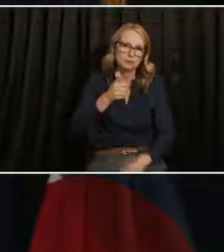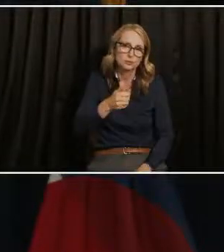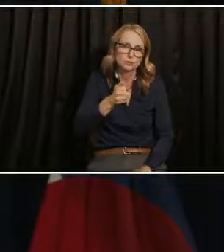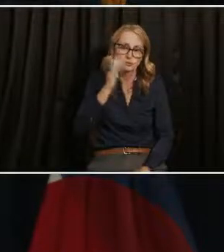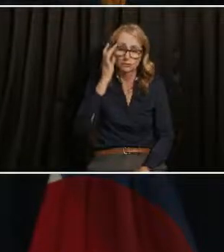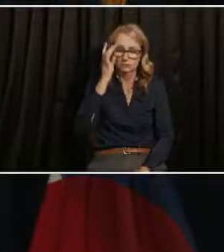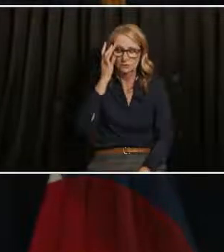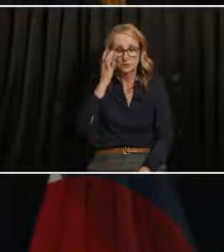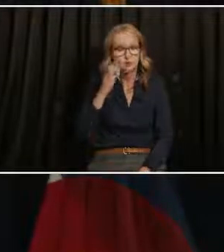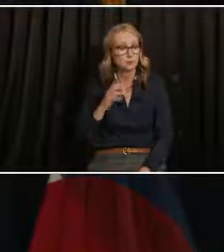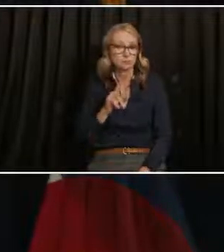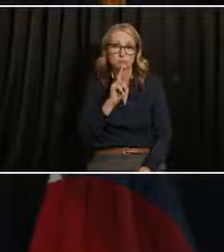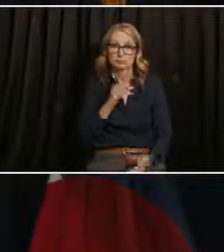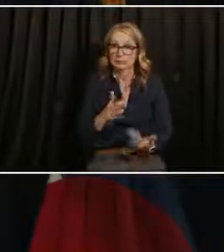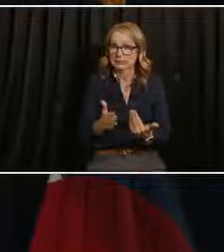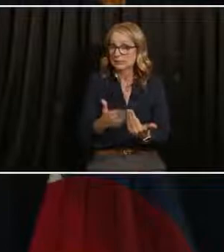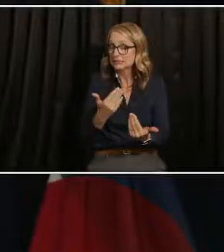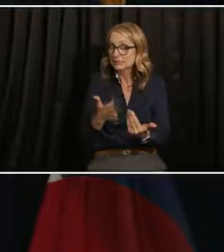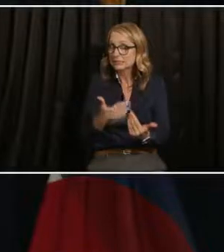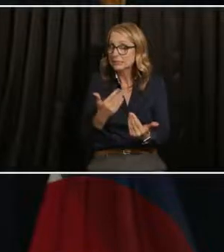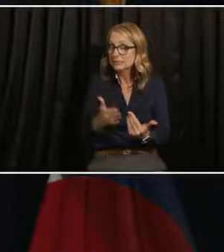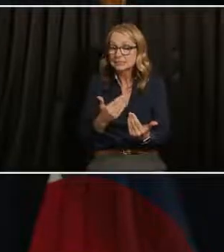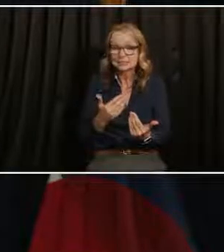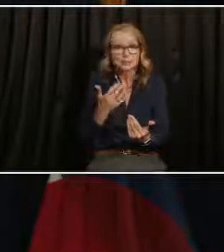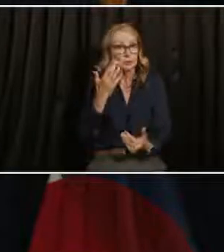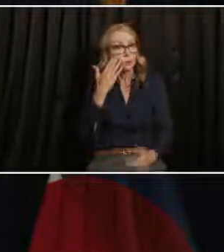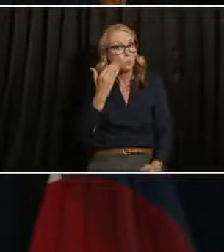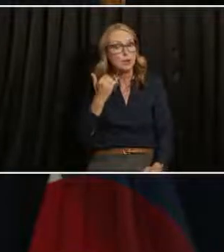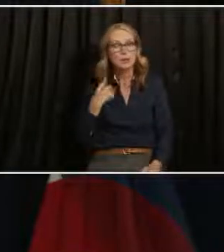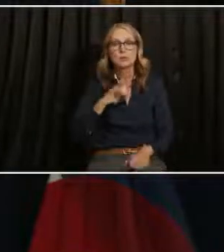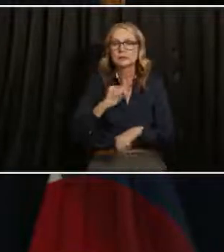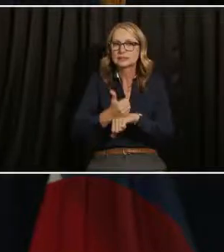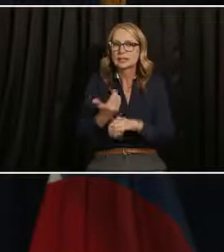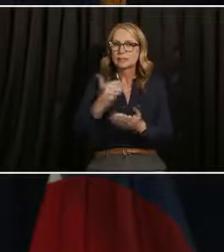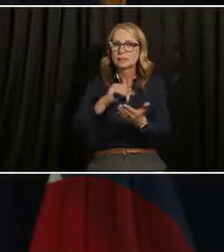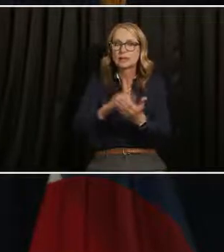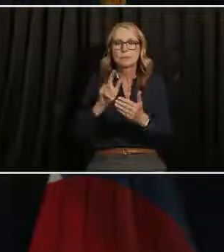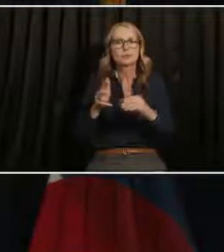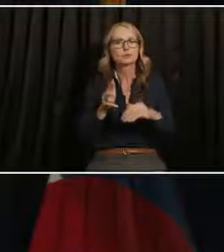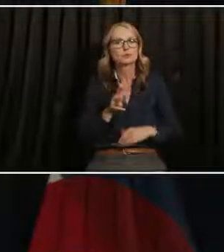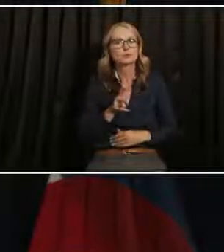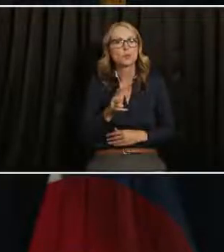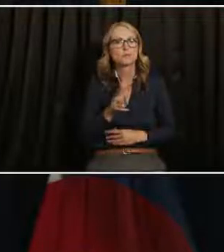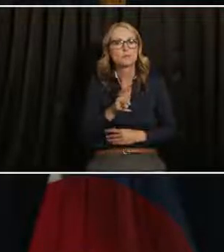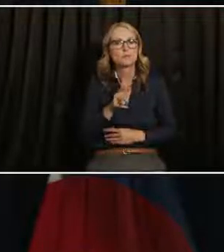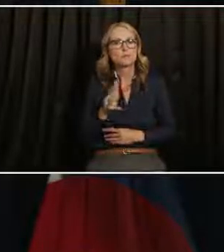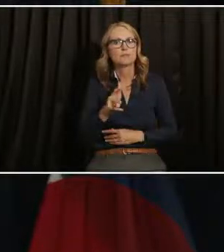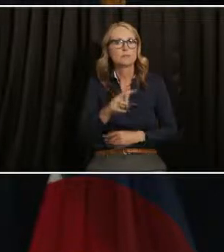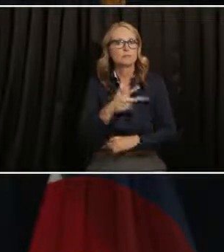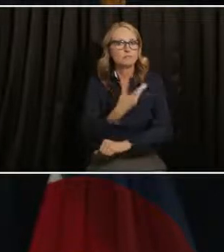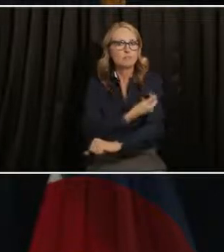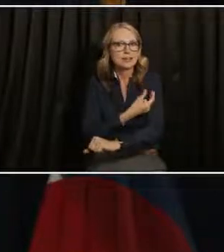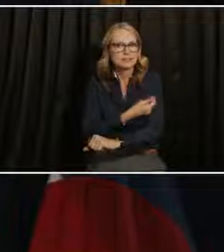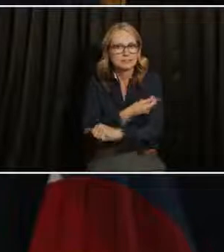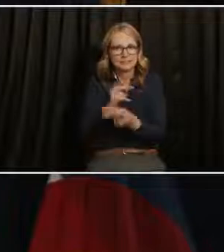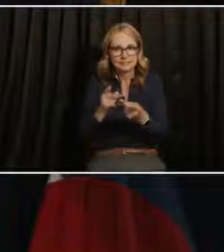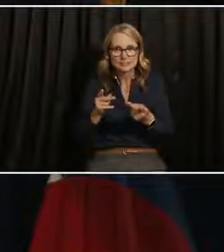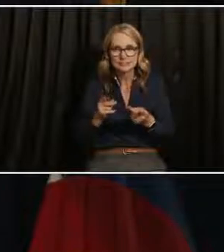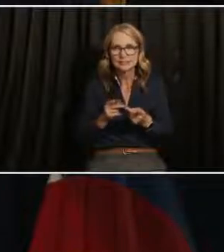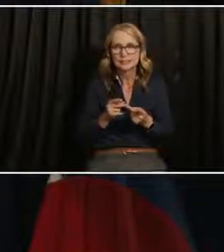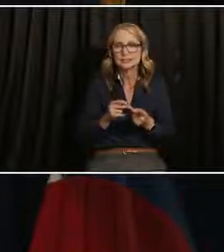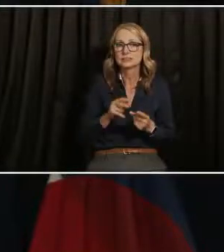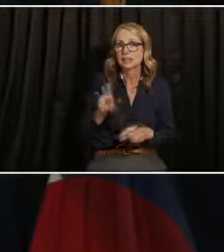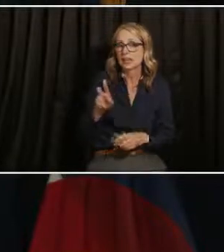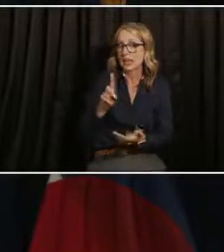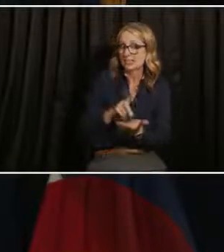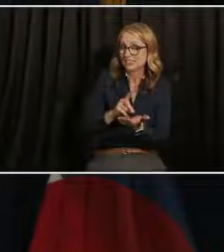to do so. We're setting up some drive-through vaccination sites. As Dr. Herlihy indicated, we have one of the lowest COVID rates in the